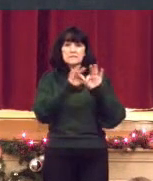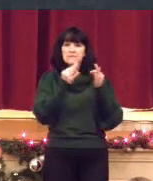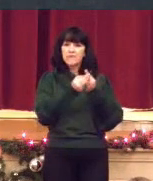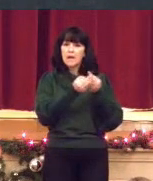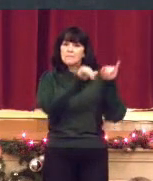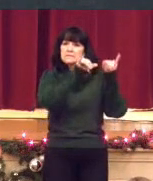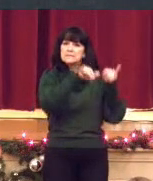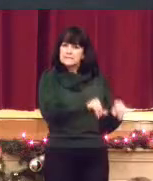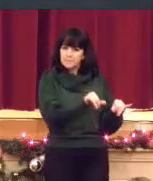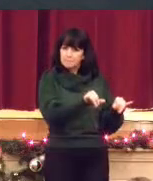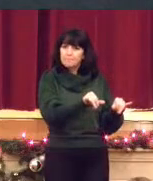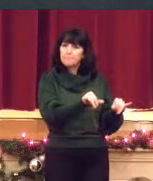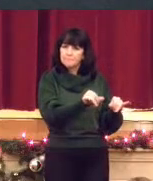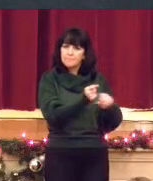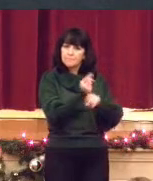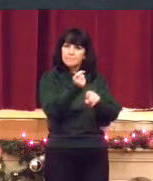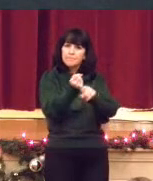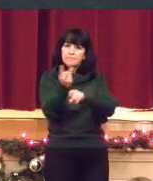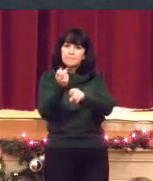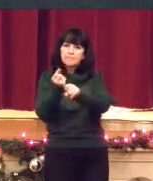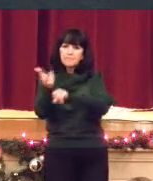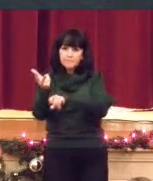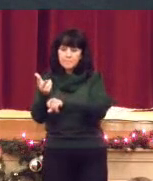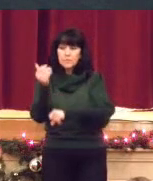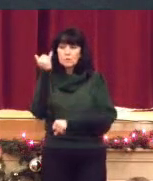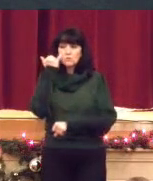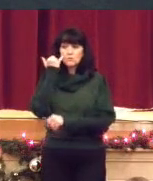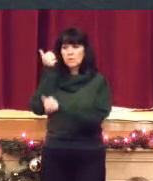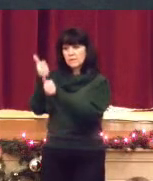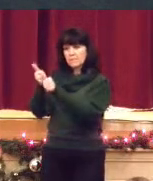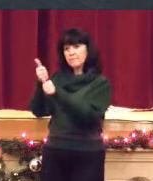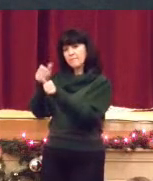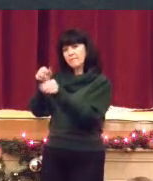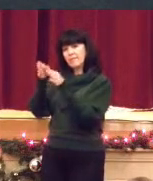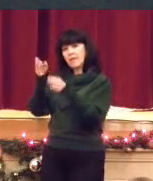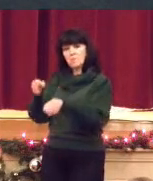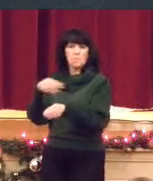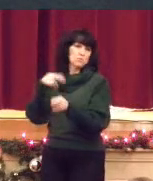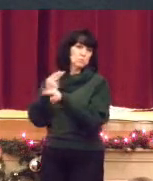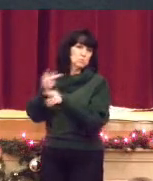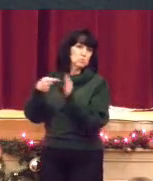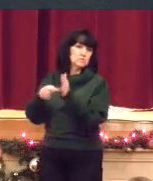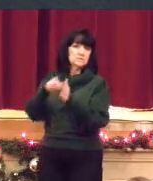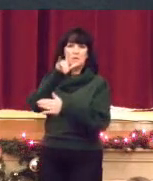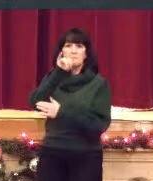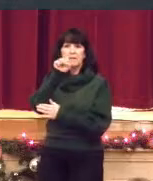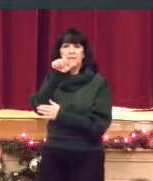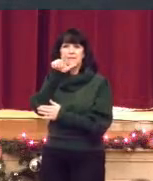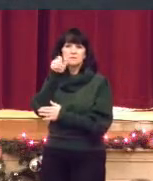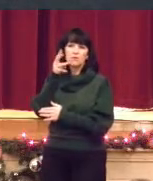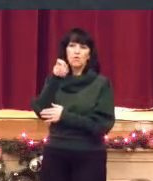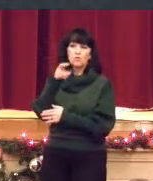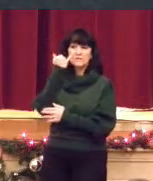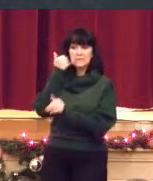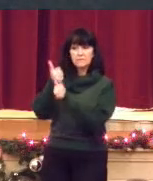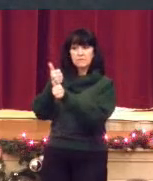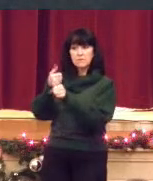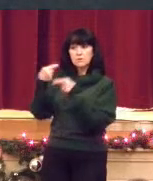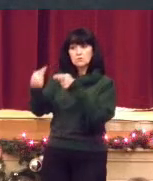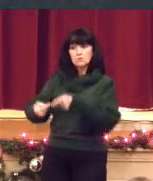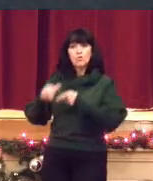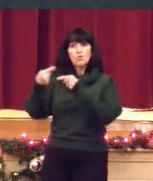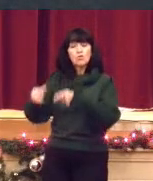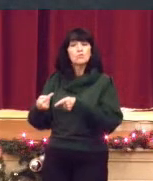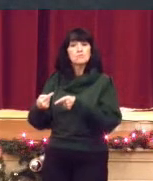that if Lisa Lawson is struggling, now when she's a junior, I've already got a relationship with mom or dad or caregiver,